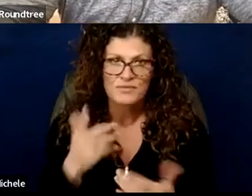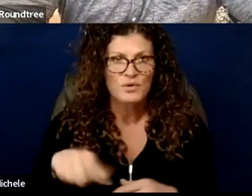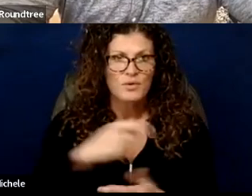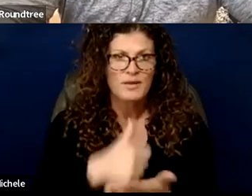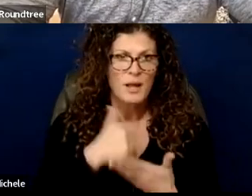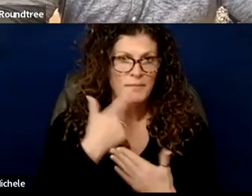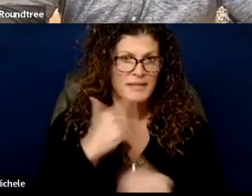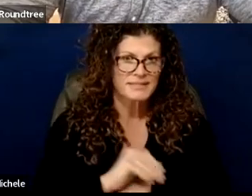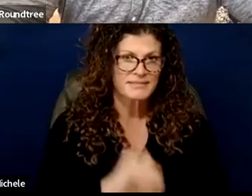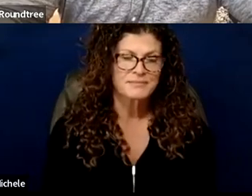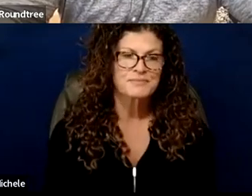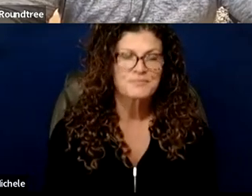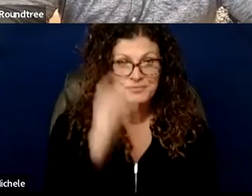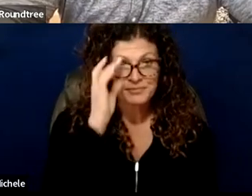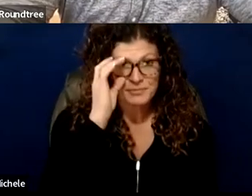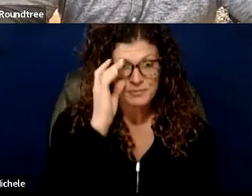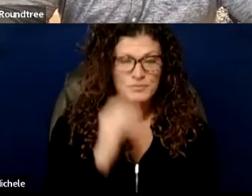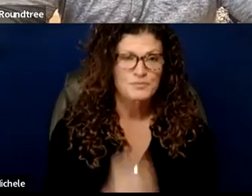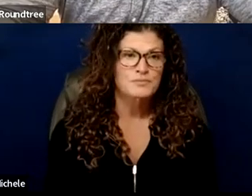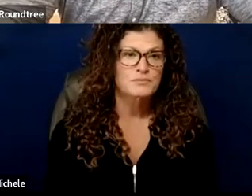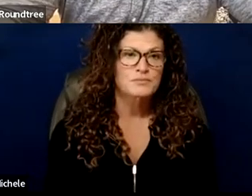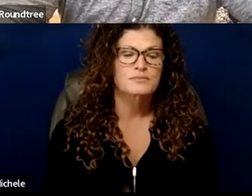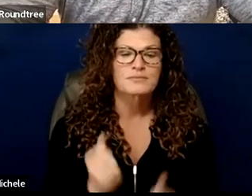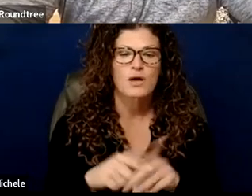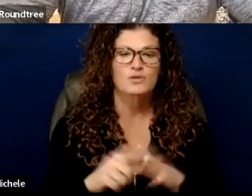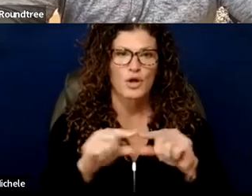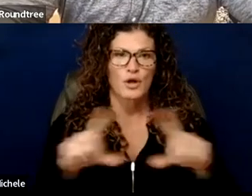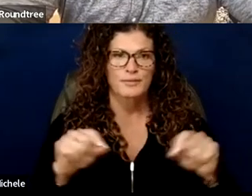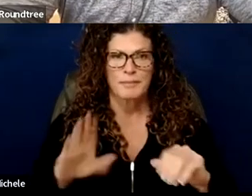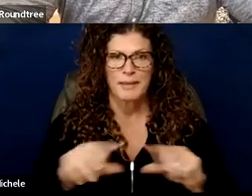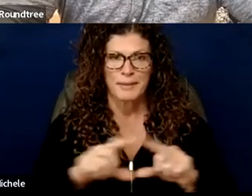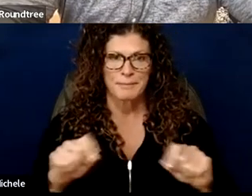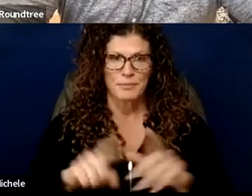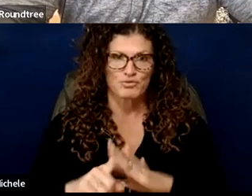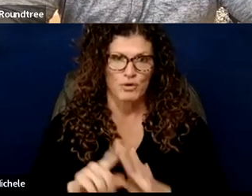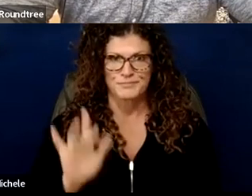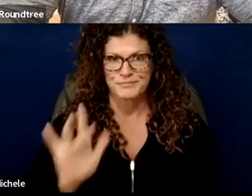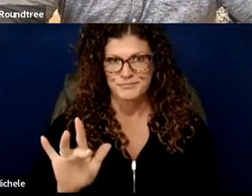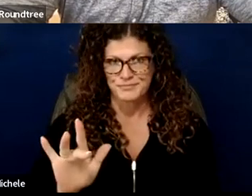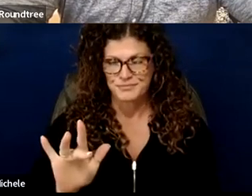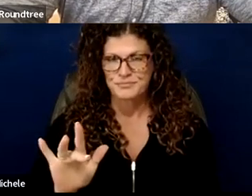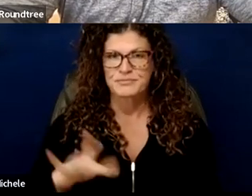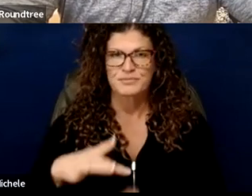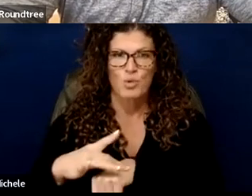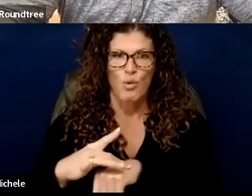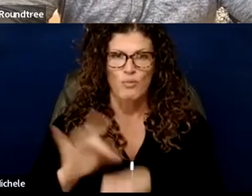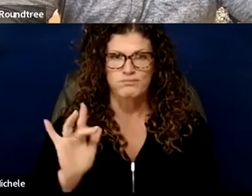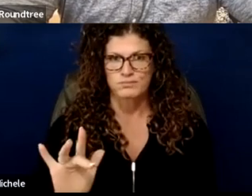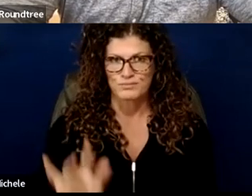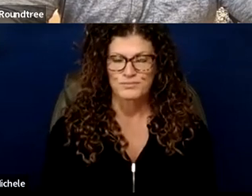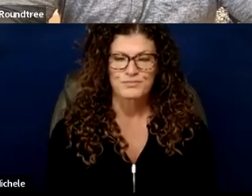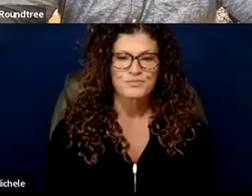this evening. We will now activate the interpretation icon at the bottom of your screen, and that's the